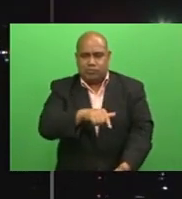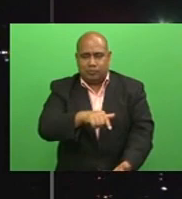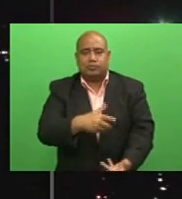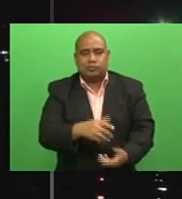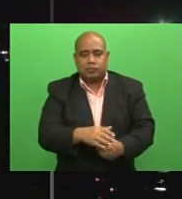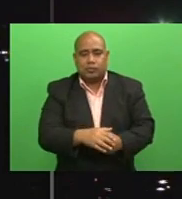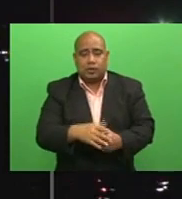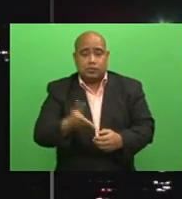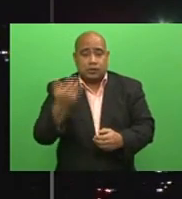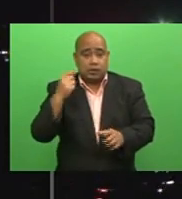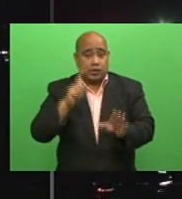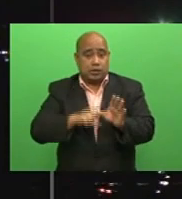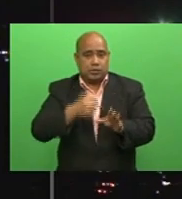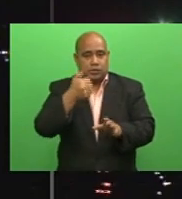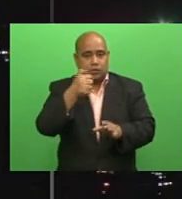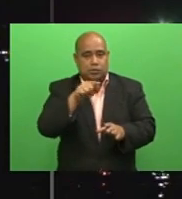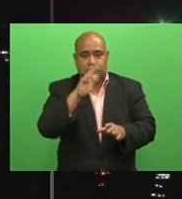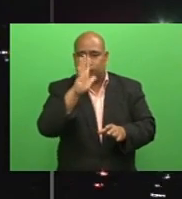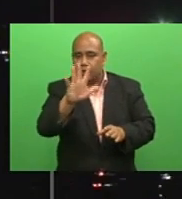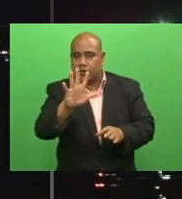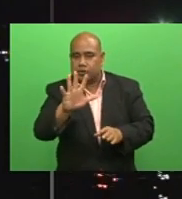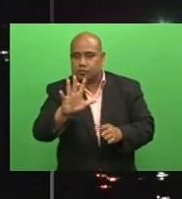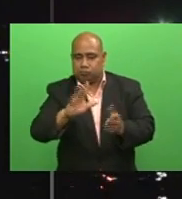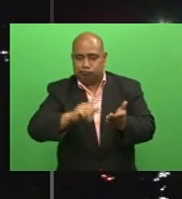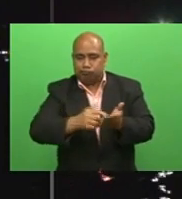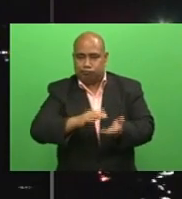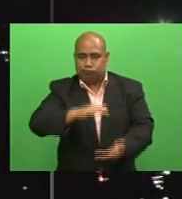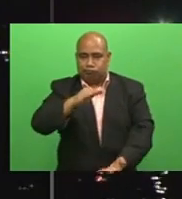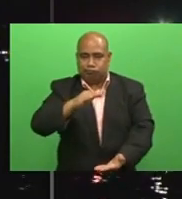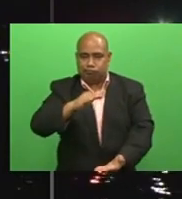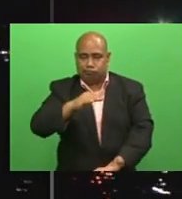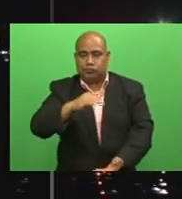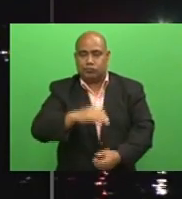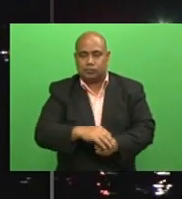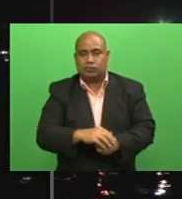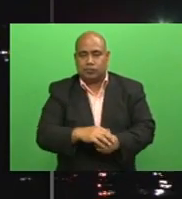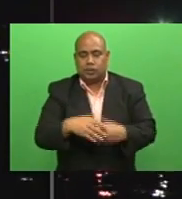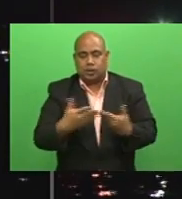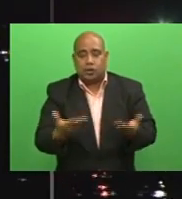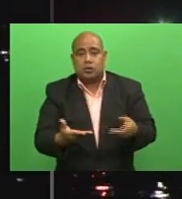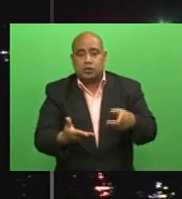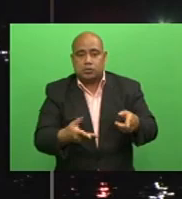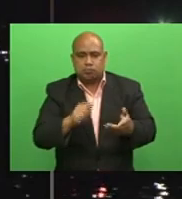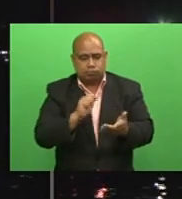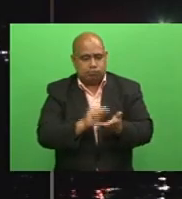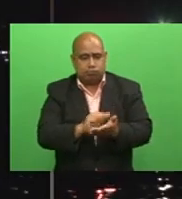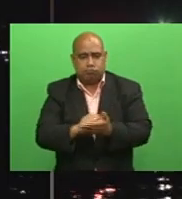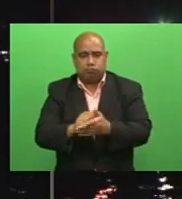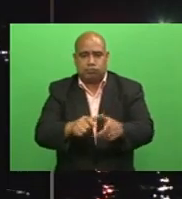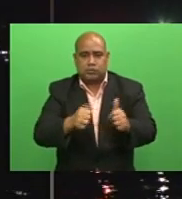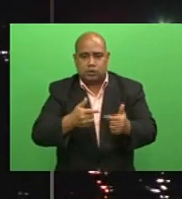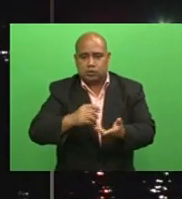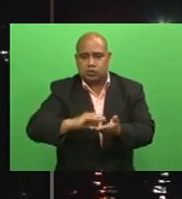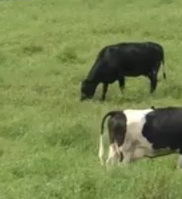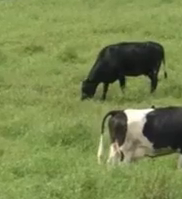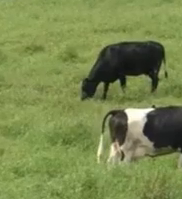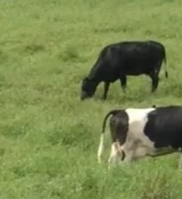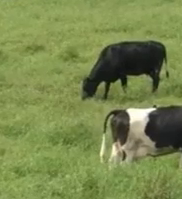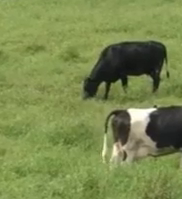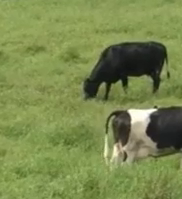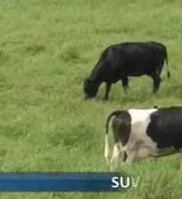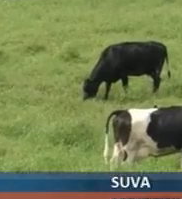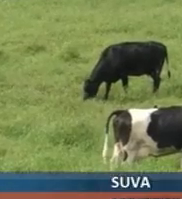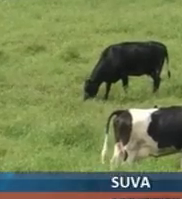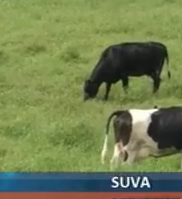reports the positive figures from the once ailing industry are attributed to an increase in milk price paid to farmers. The